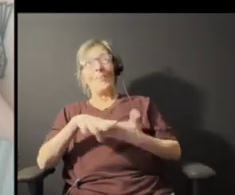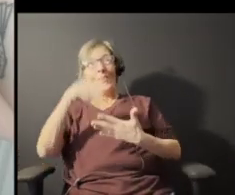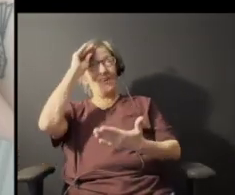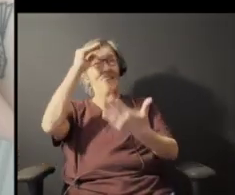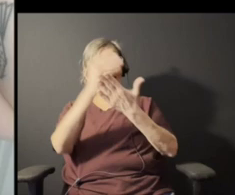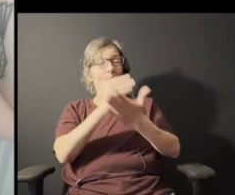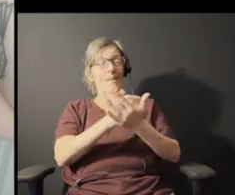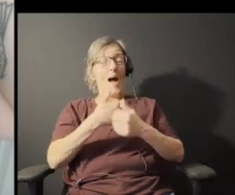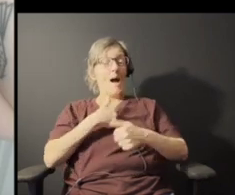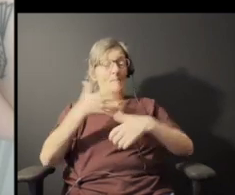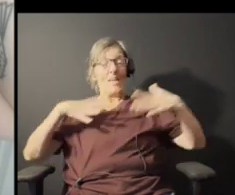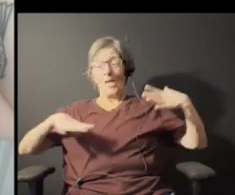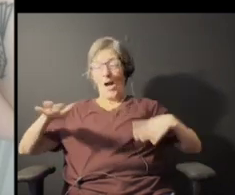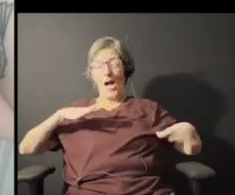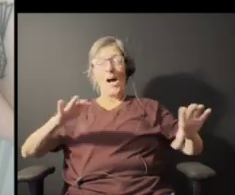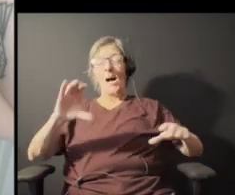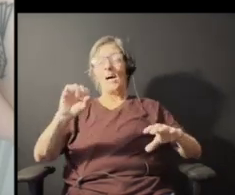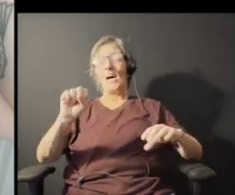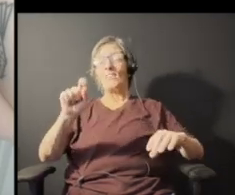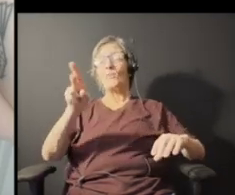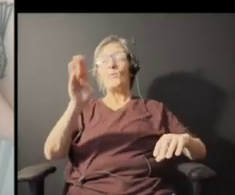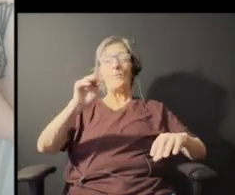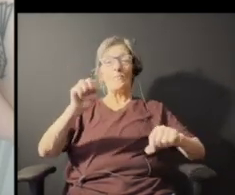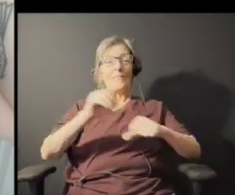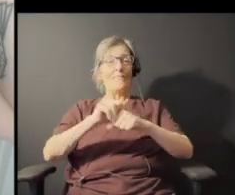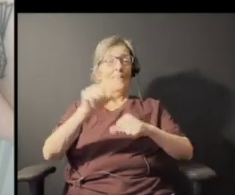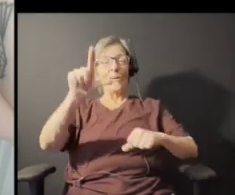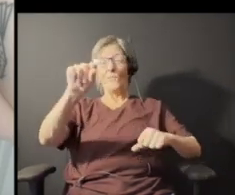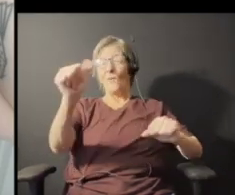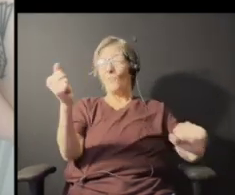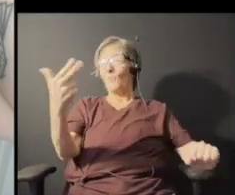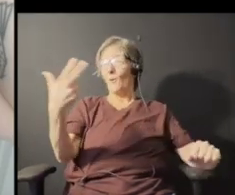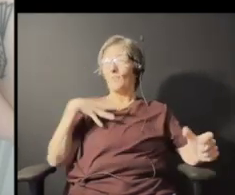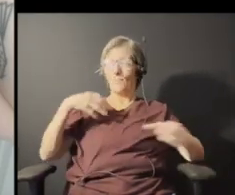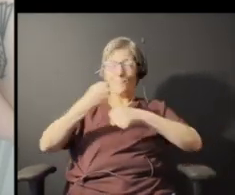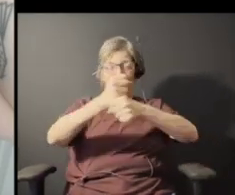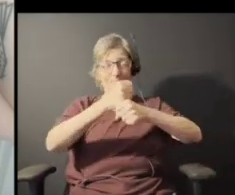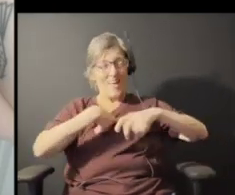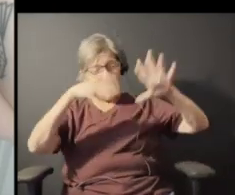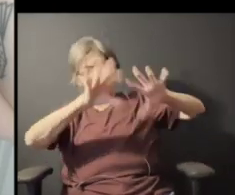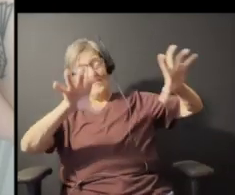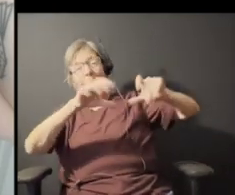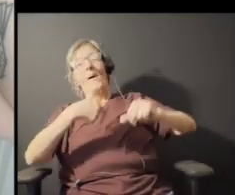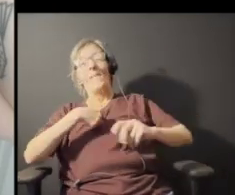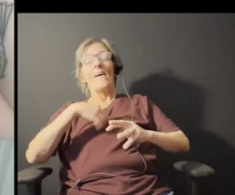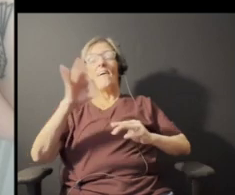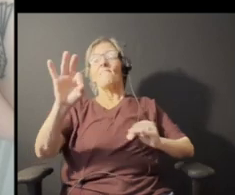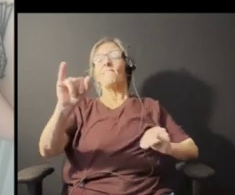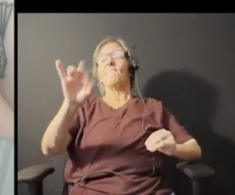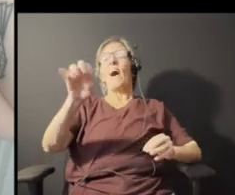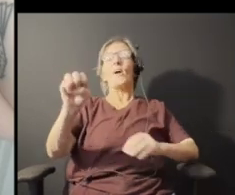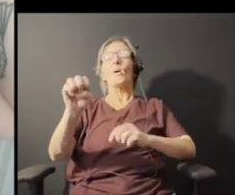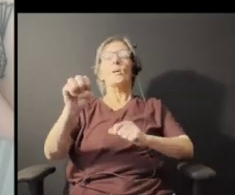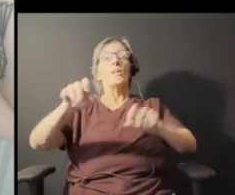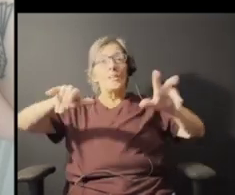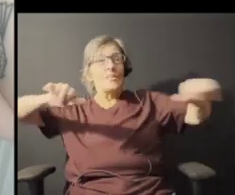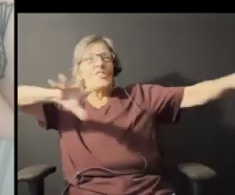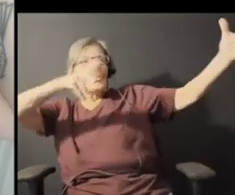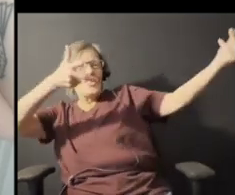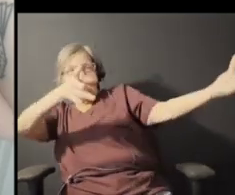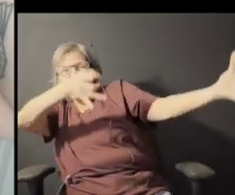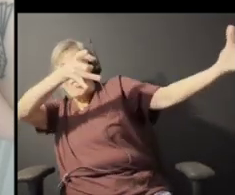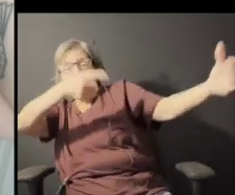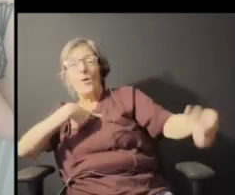lesson because I made a costume, I think it was in 2013, where I was a fire sorceress and I had done this